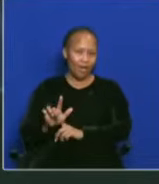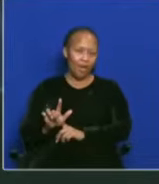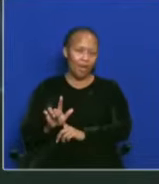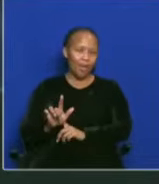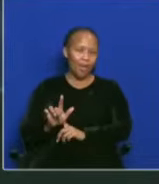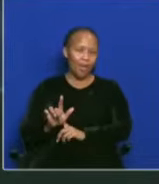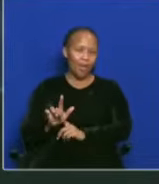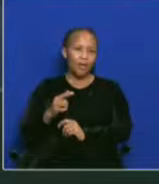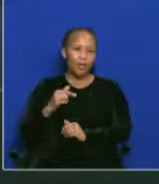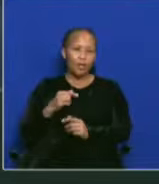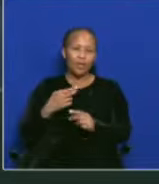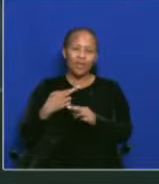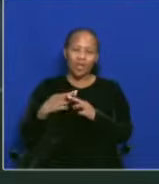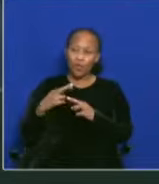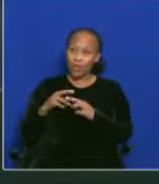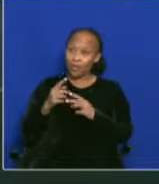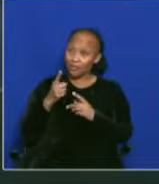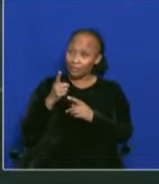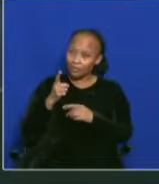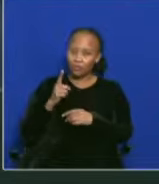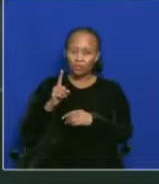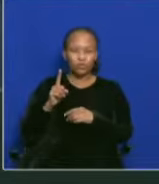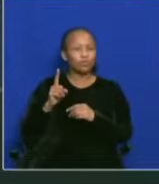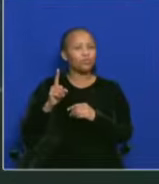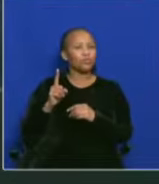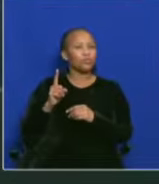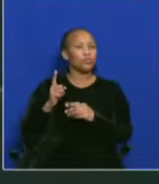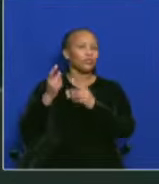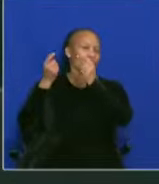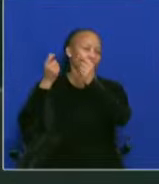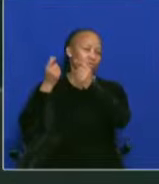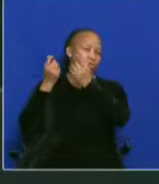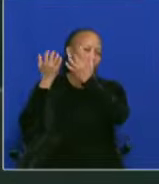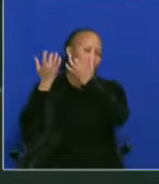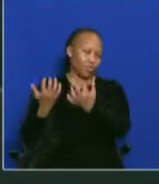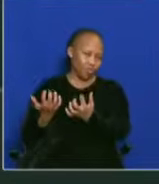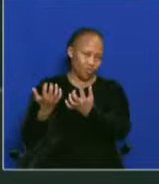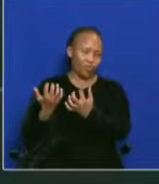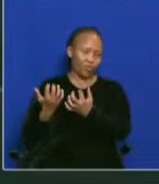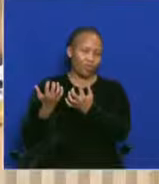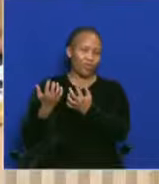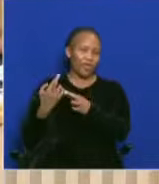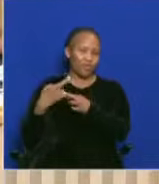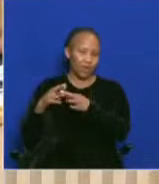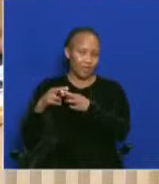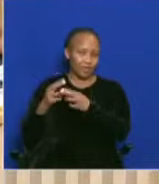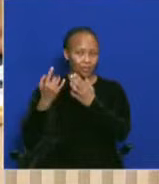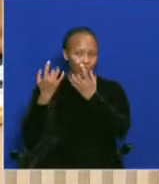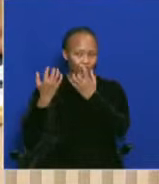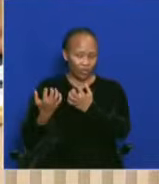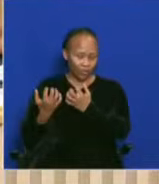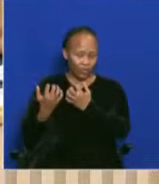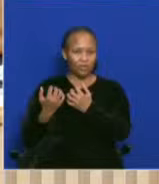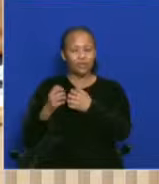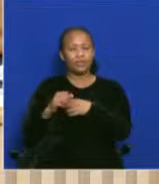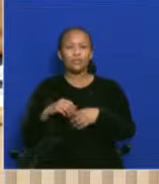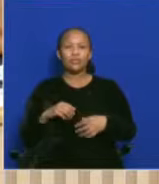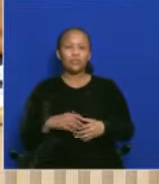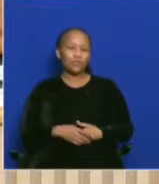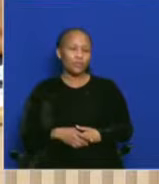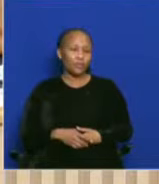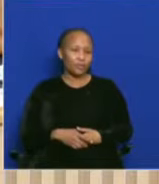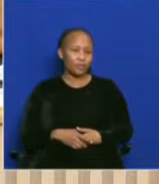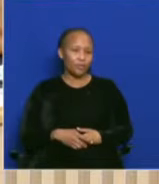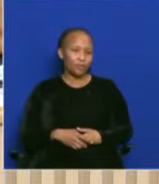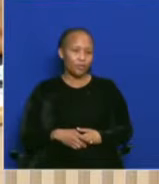Treasury. Treasury, which I assume means we can lease to Treasury. Yes. Or rent And there's out- video attachments as Rent well.